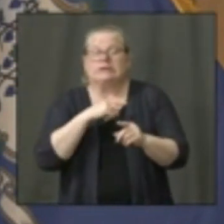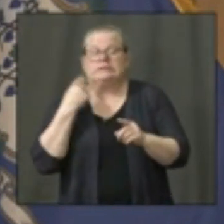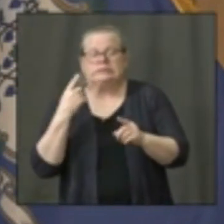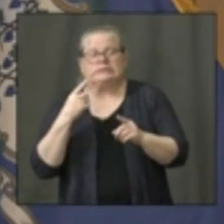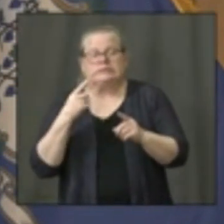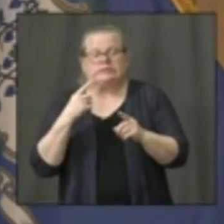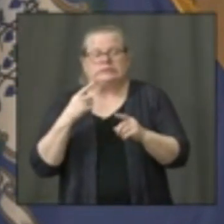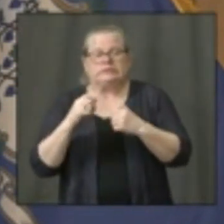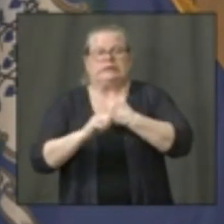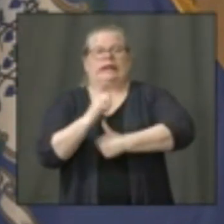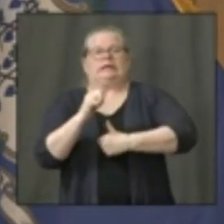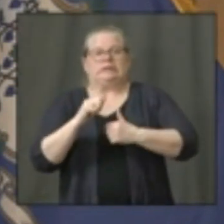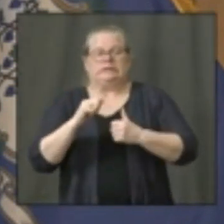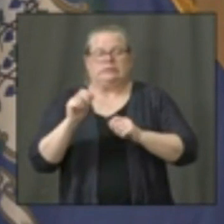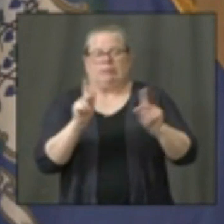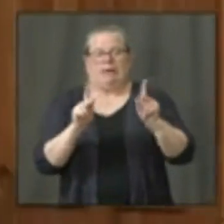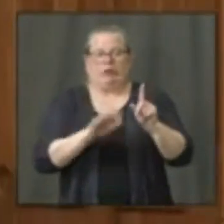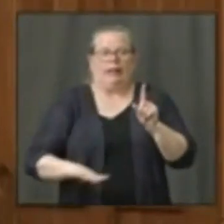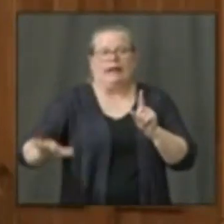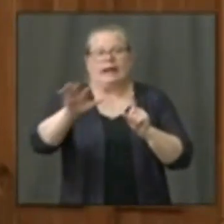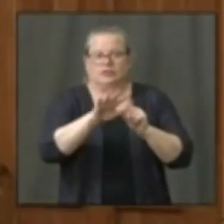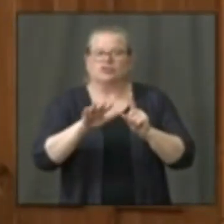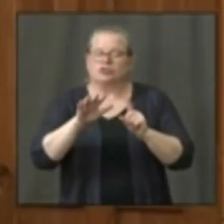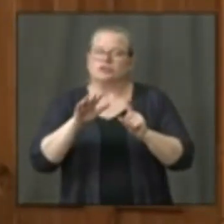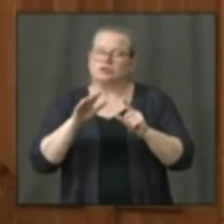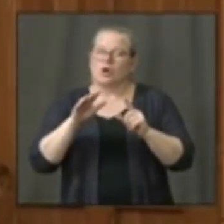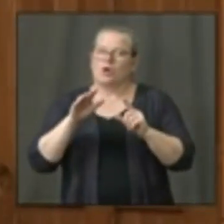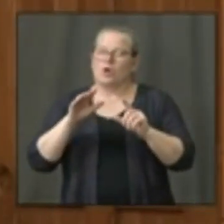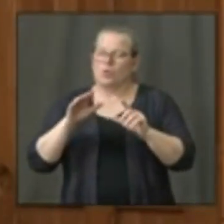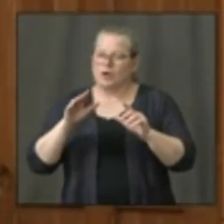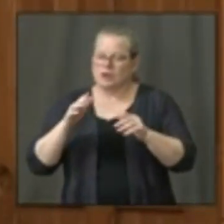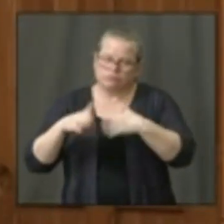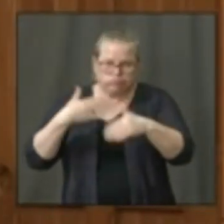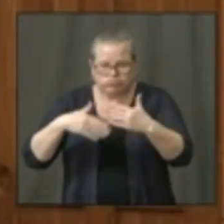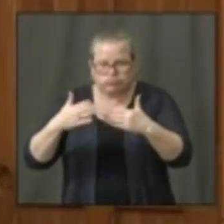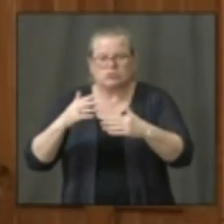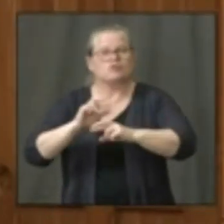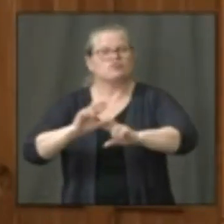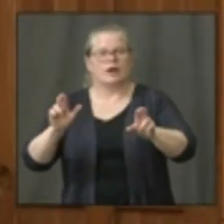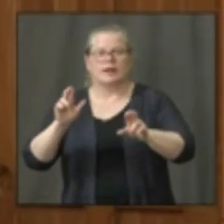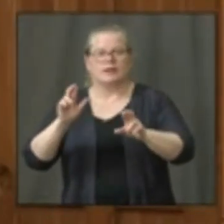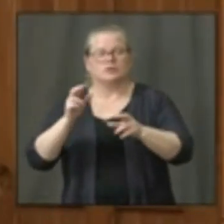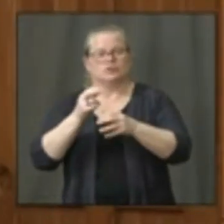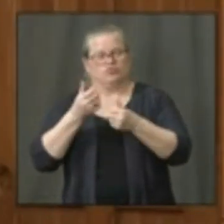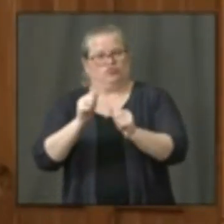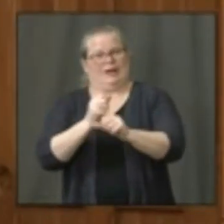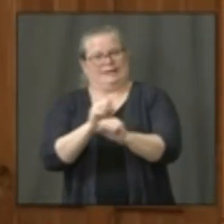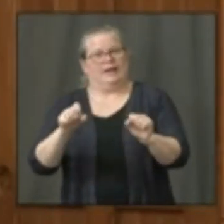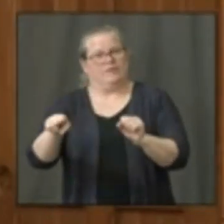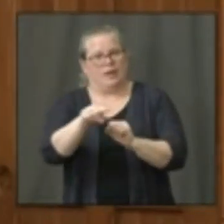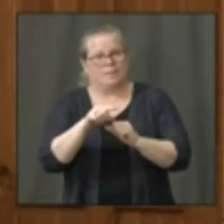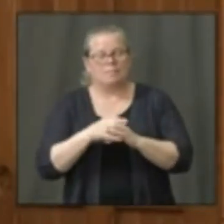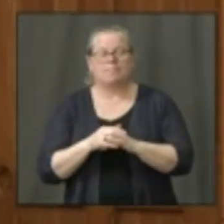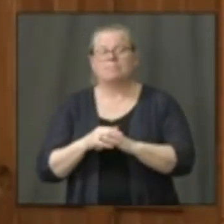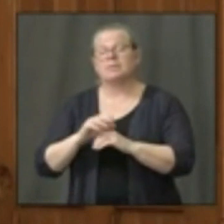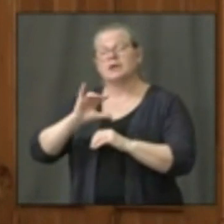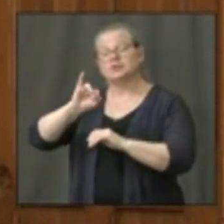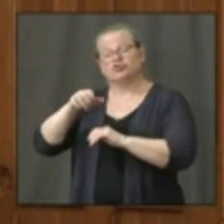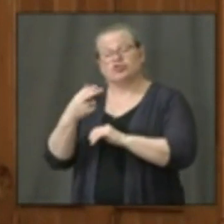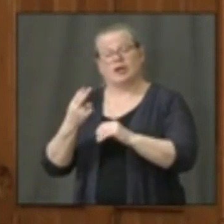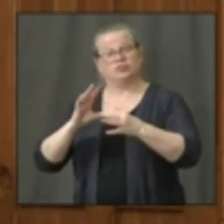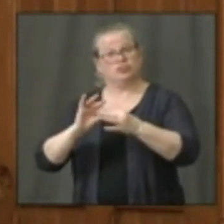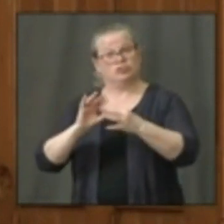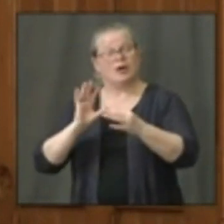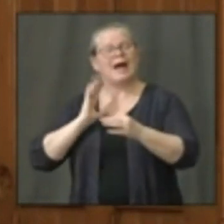about this particular facility? Yeah, hi, John, it's Josh. So with that particular facility in Milford, I think what the reference is to is that our Department of